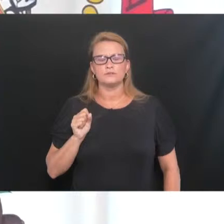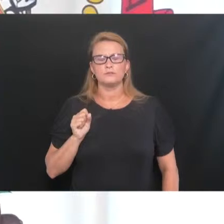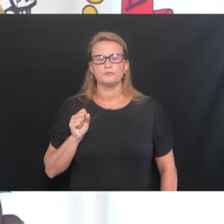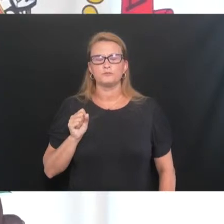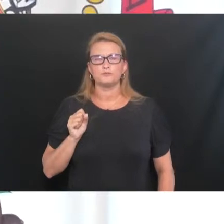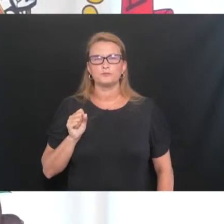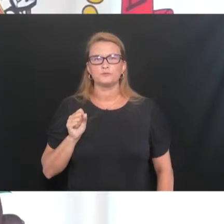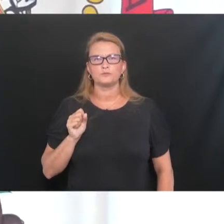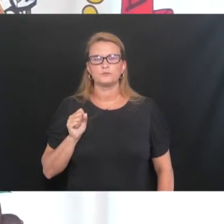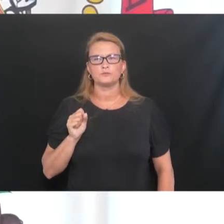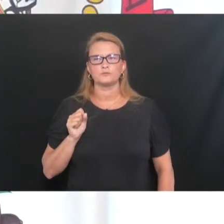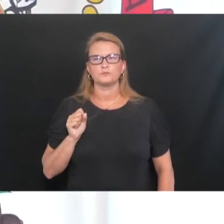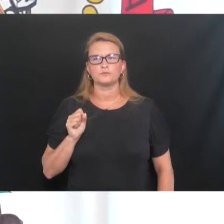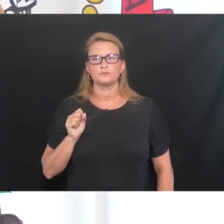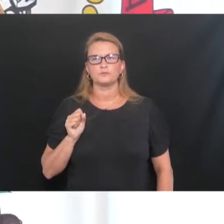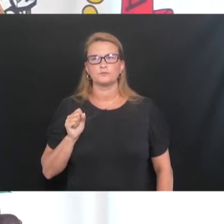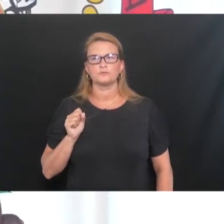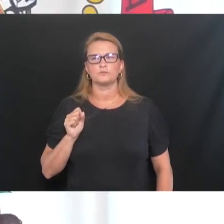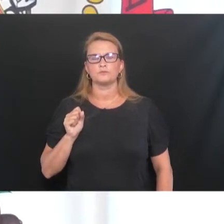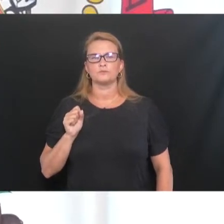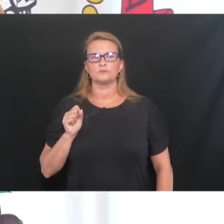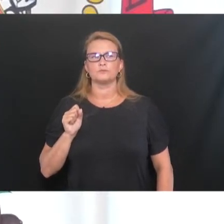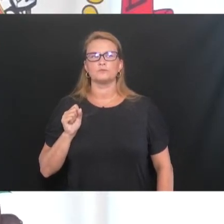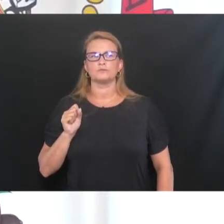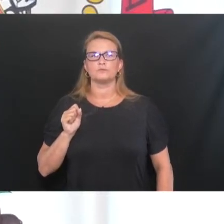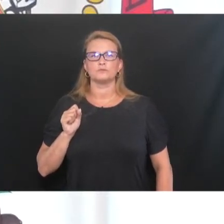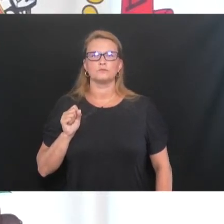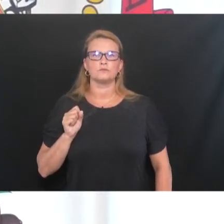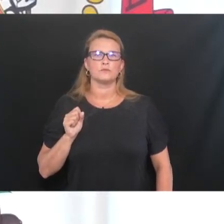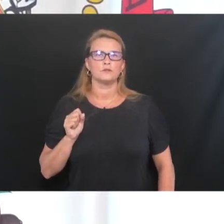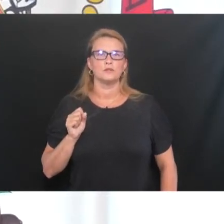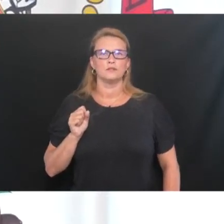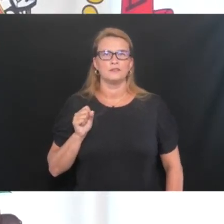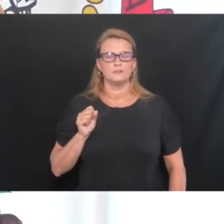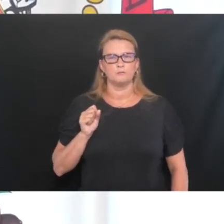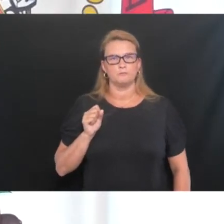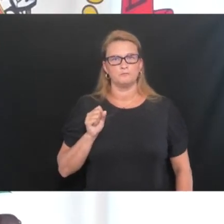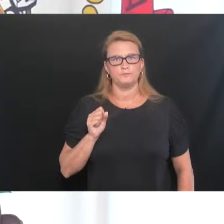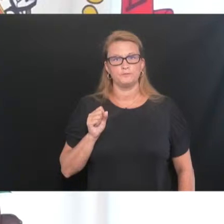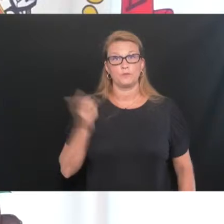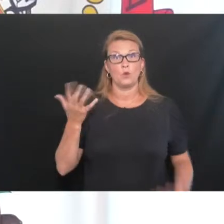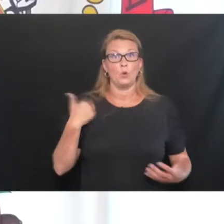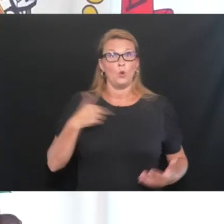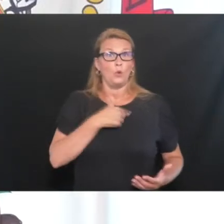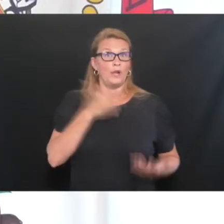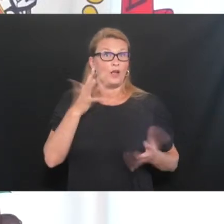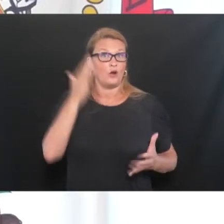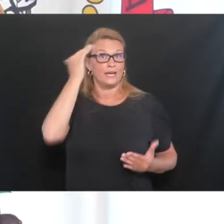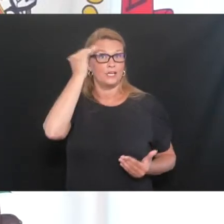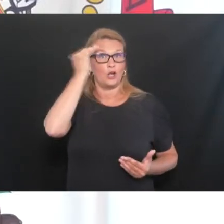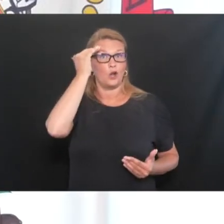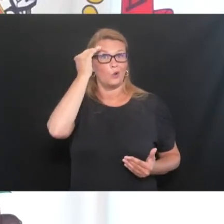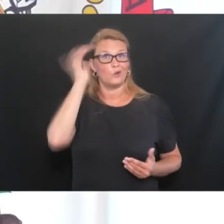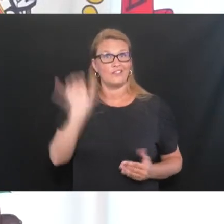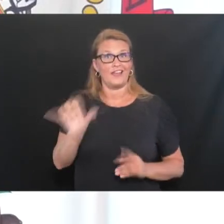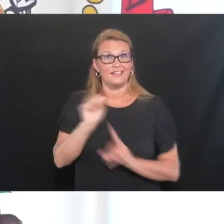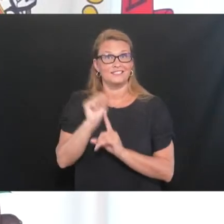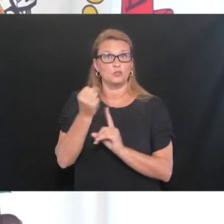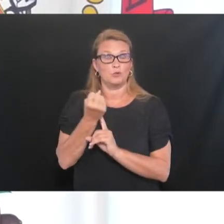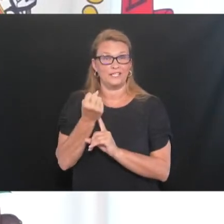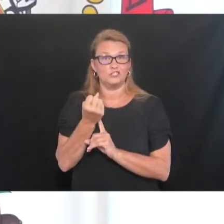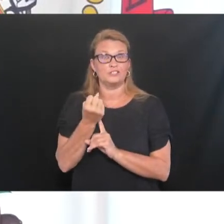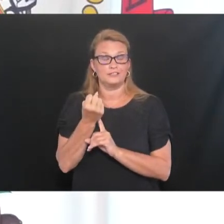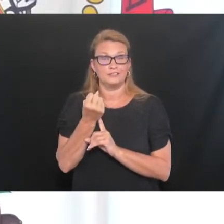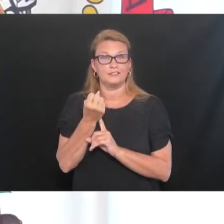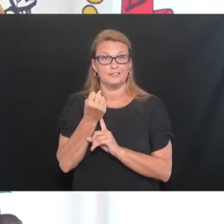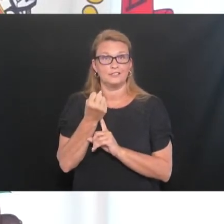basically, here's what was proposed to me. You know, we know that this situation, and these